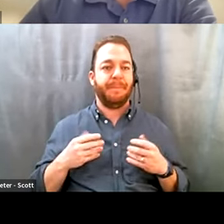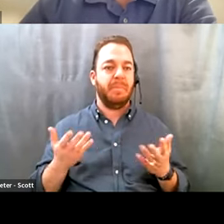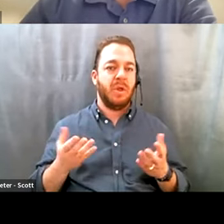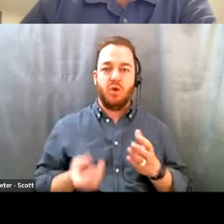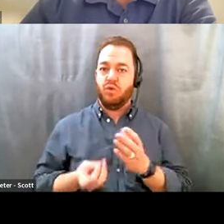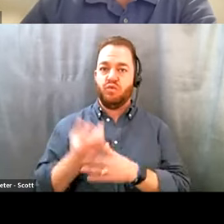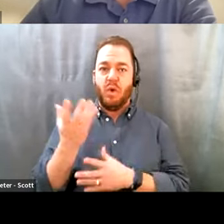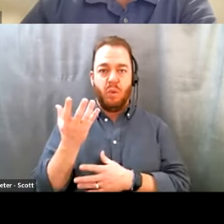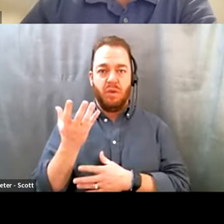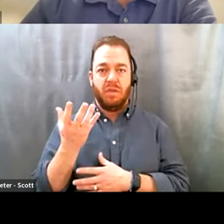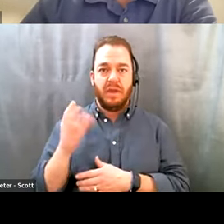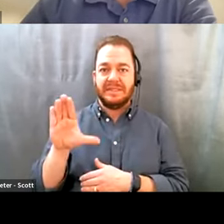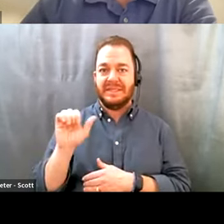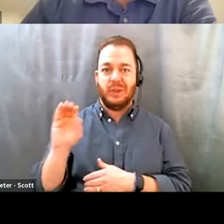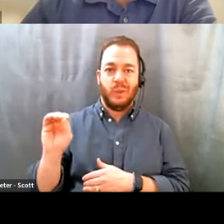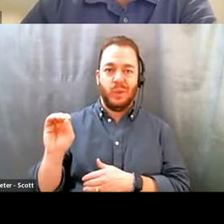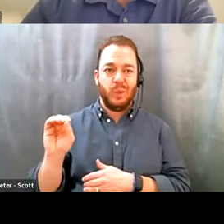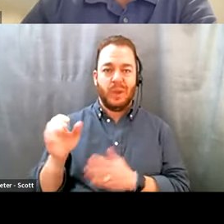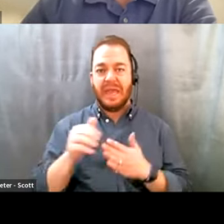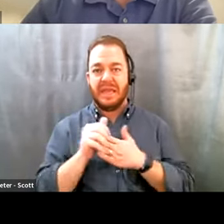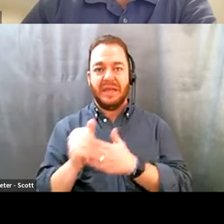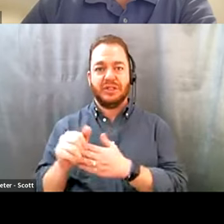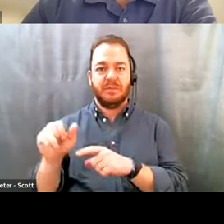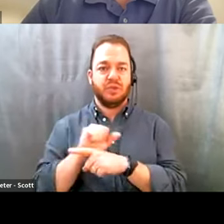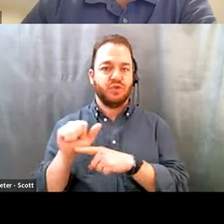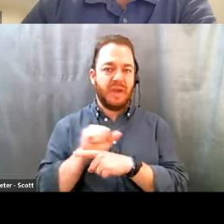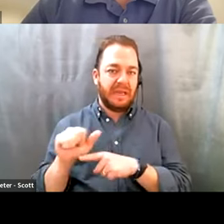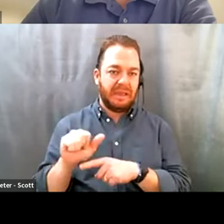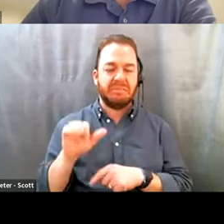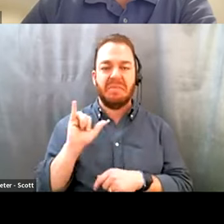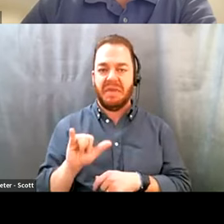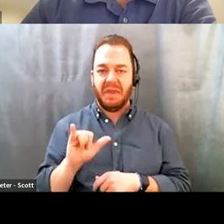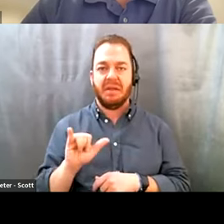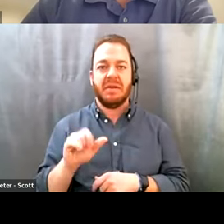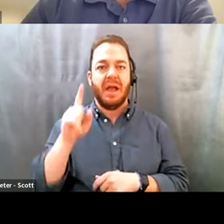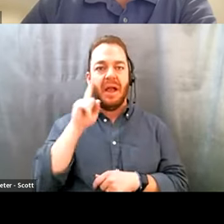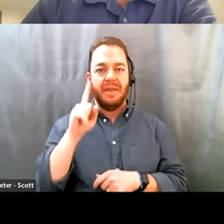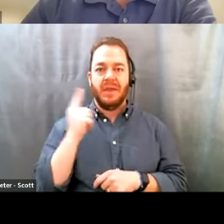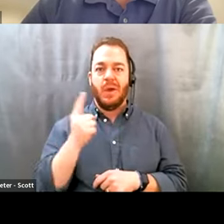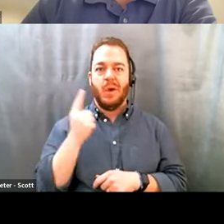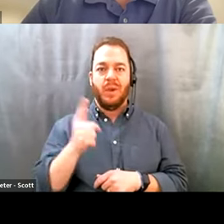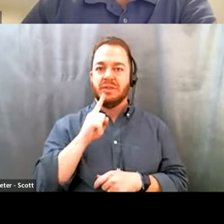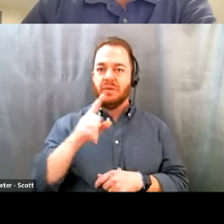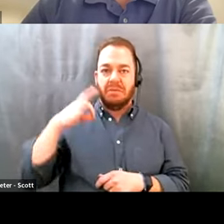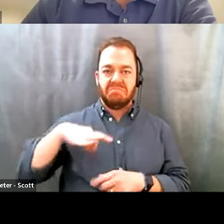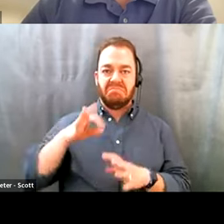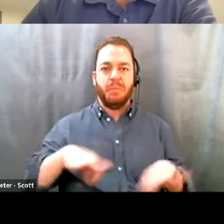growth, you know, CEO leadership training kind of things. I think that's always something that's really, really